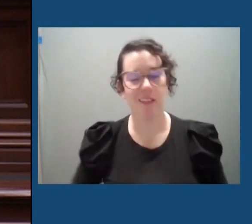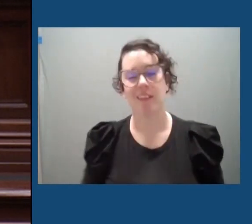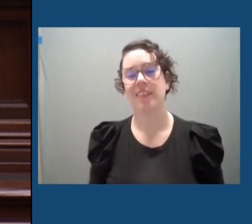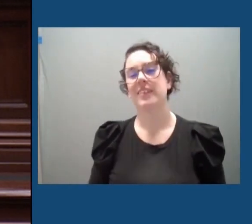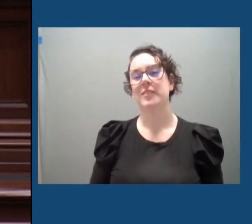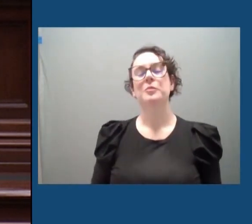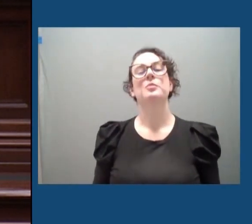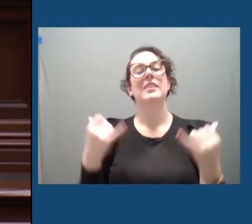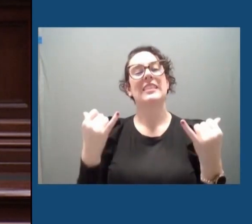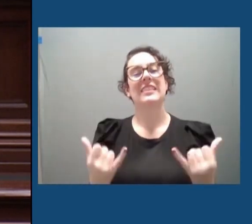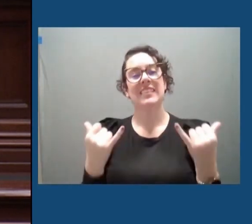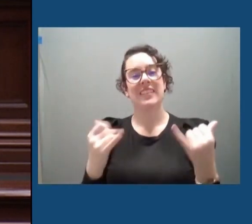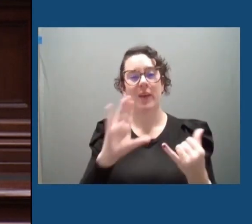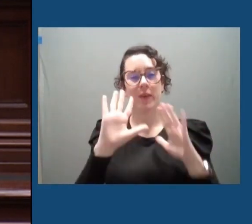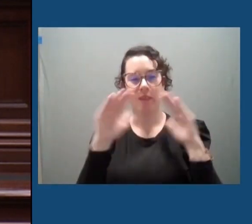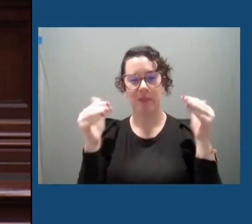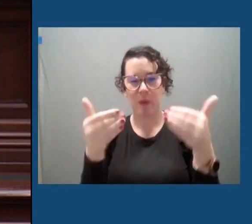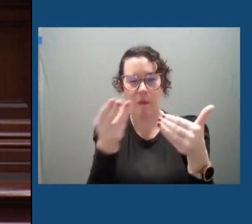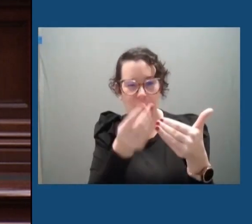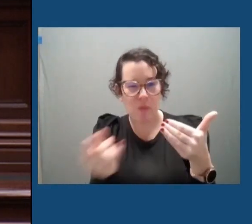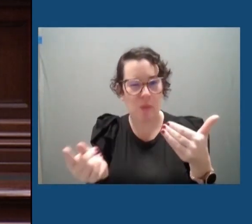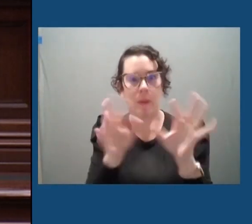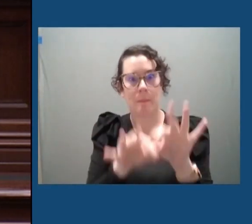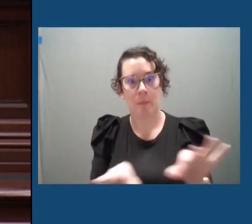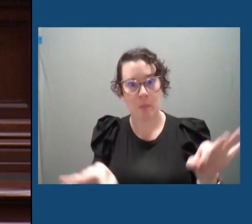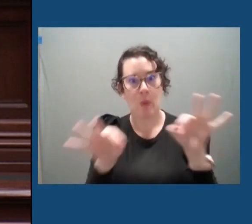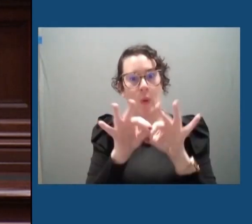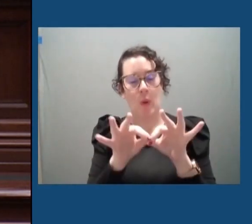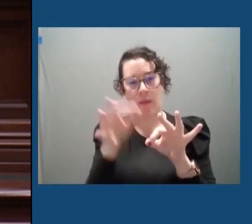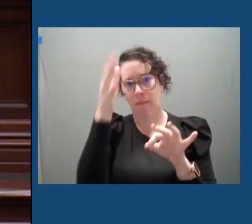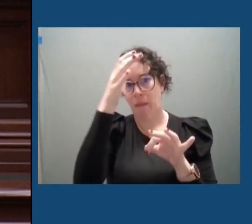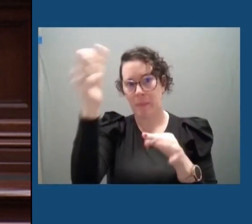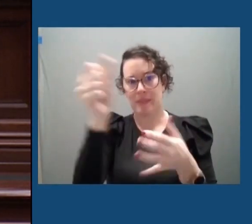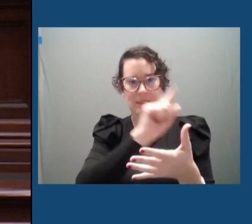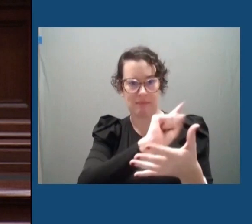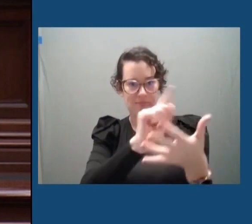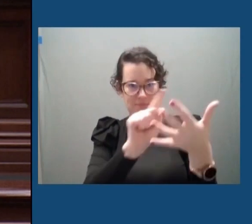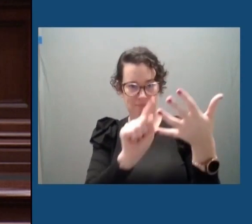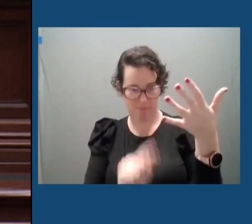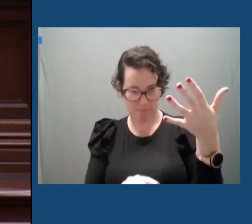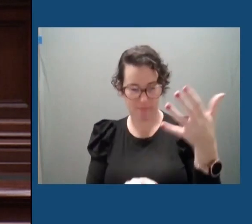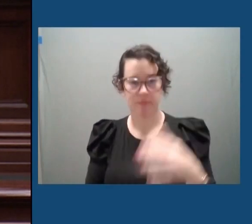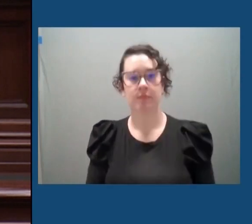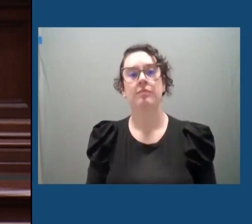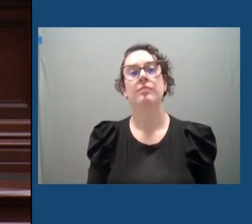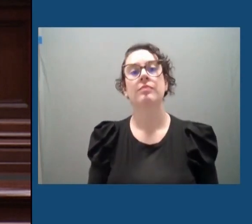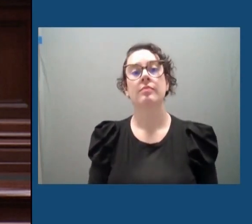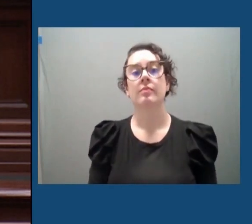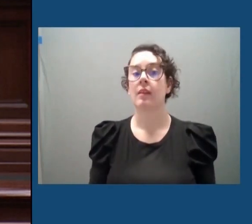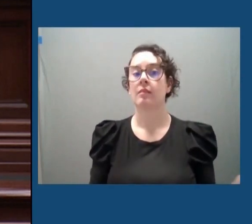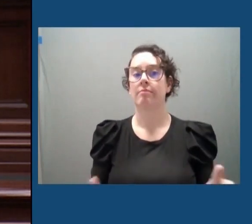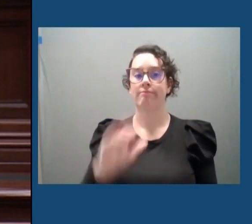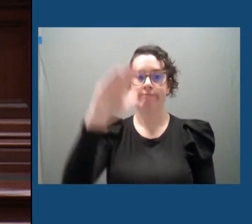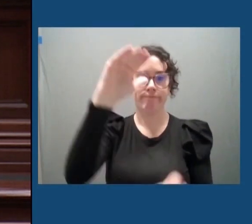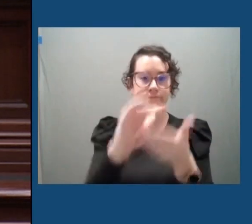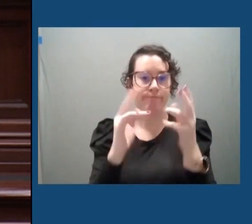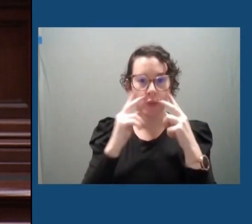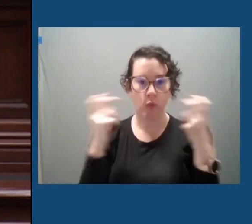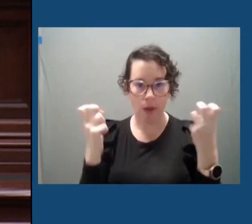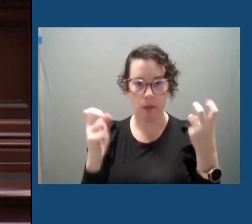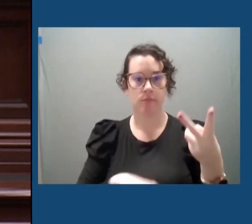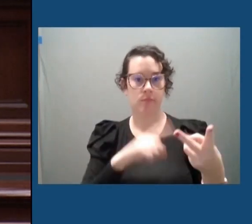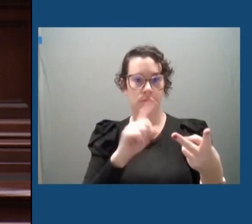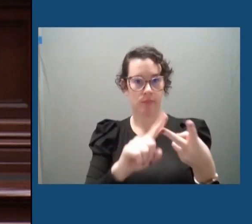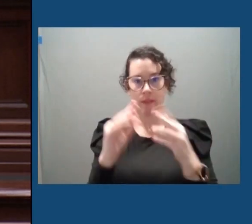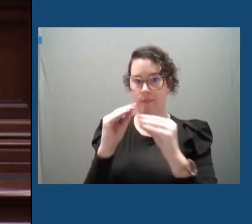today I'm going to just focus on a few key common sense items for our agenda. Fighting crime, fixing our mental